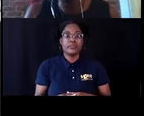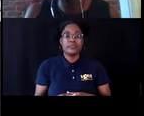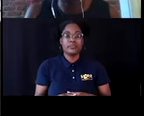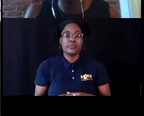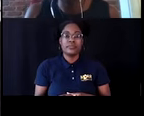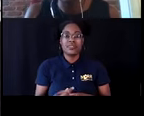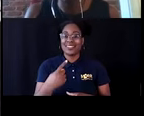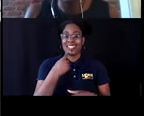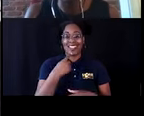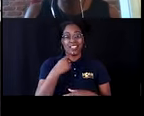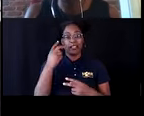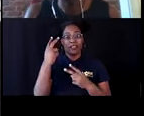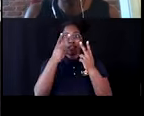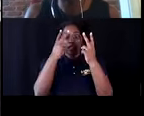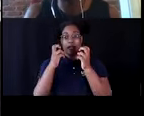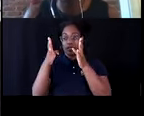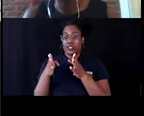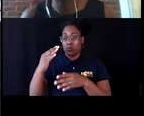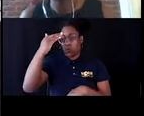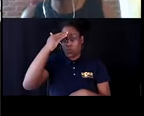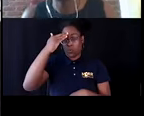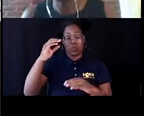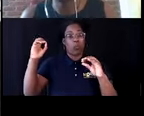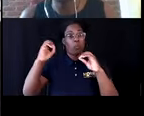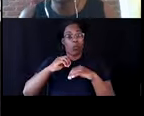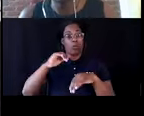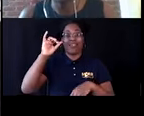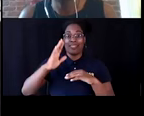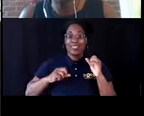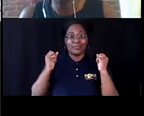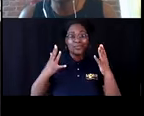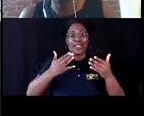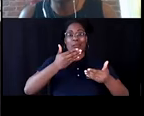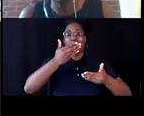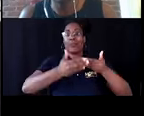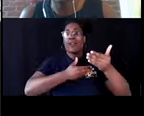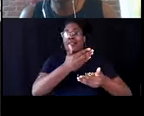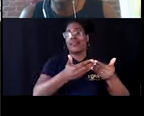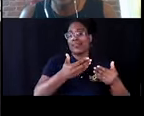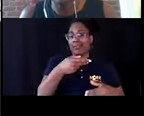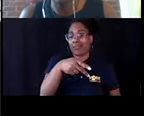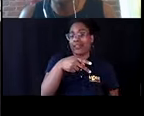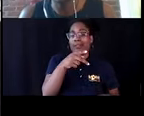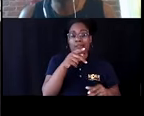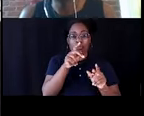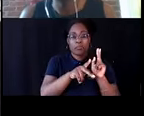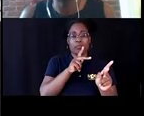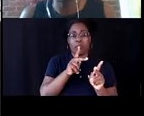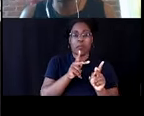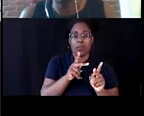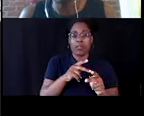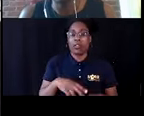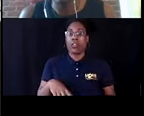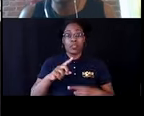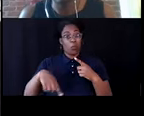"The capitalists know far better than many progressives seem to know that once Negro women undertake action, the